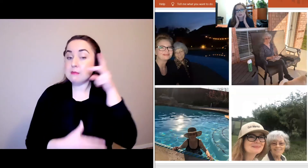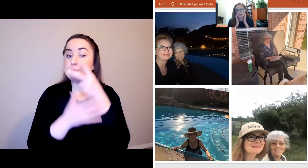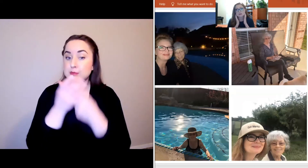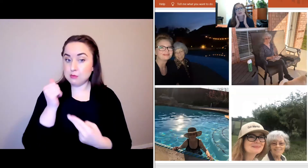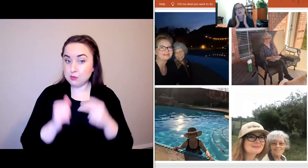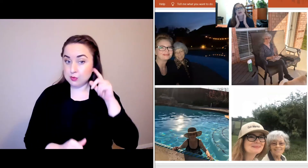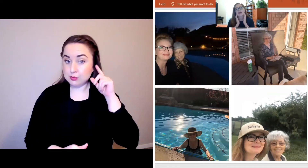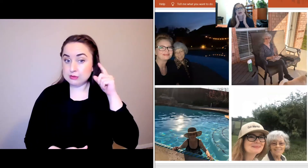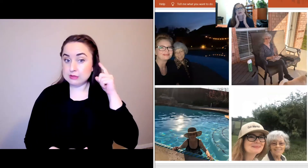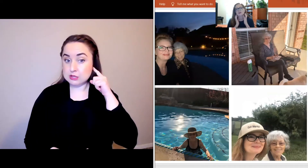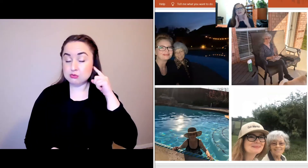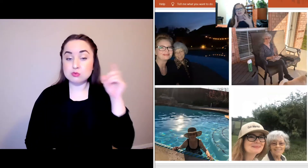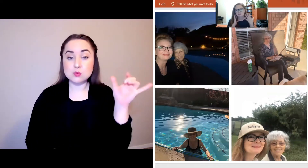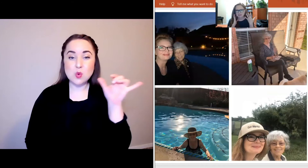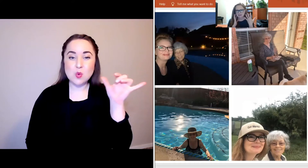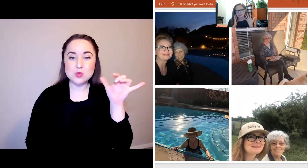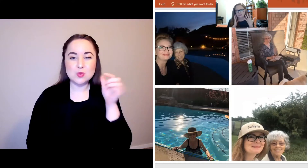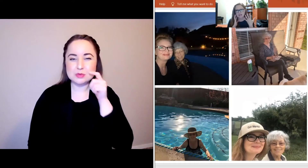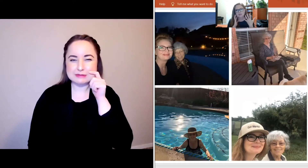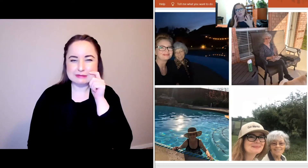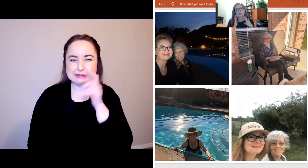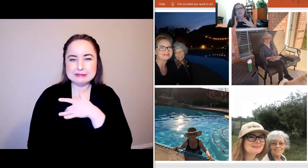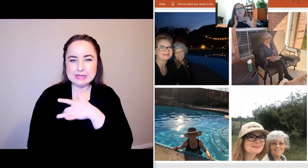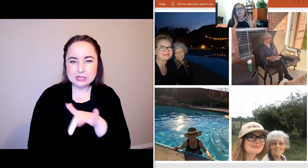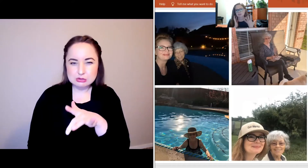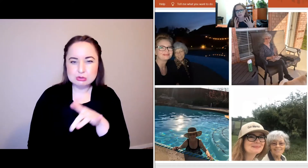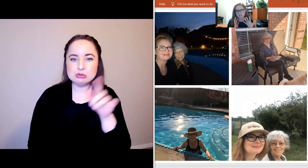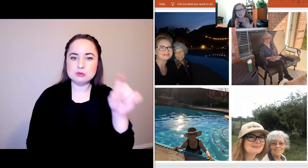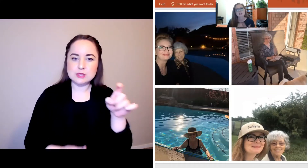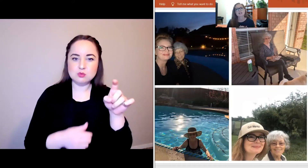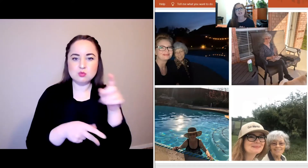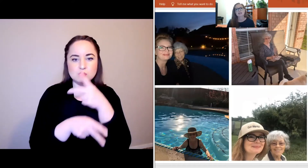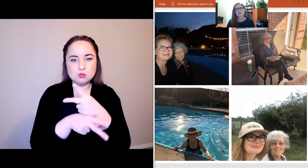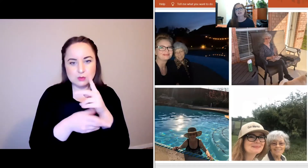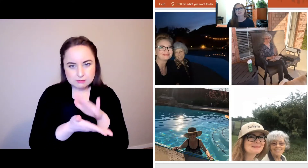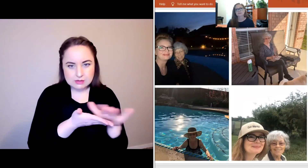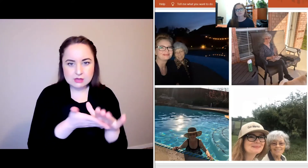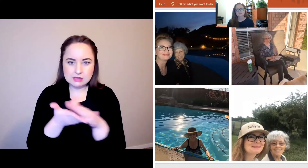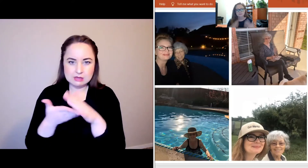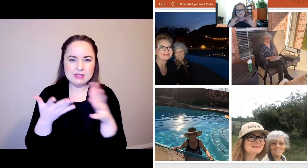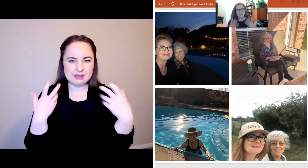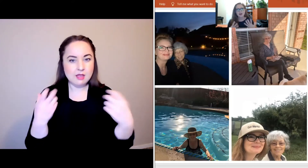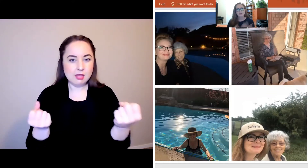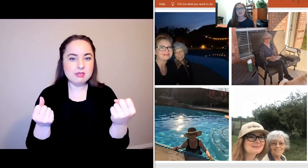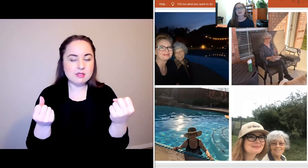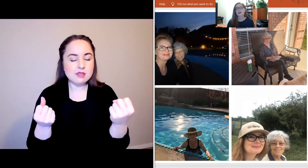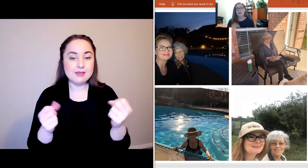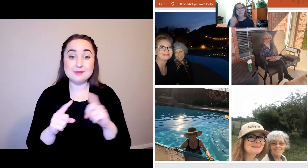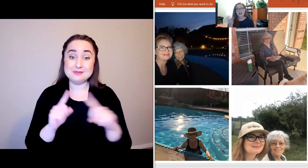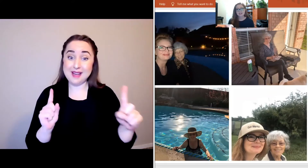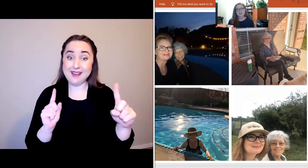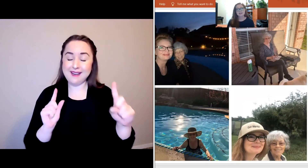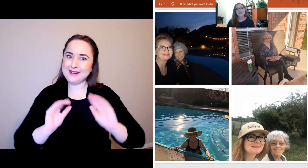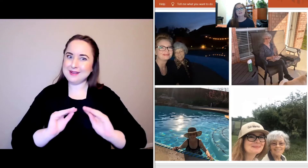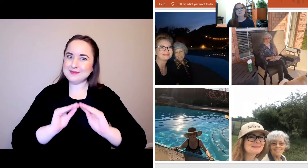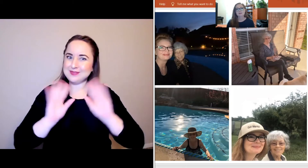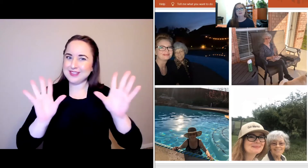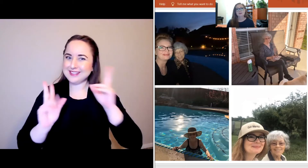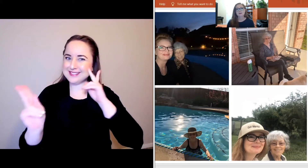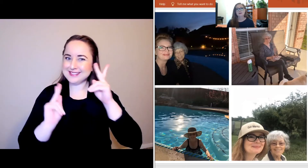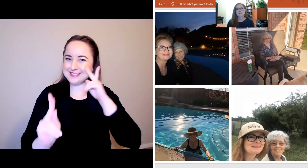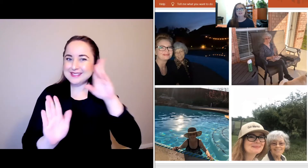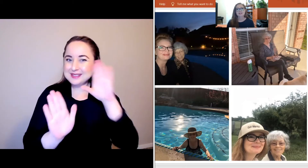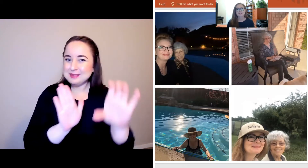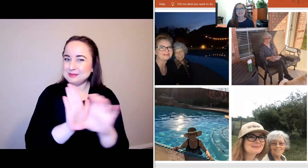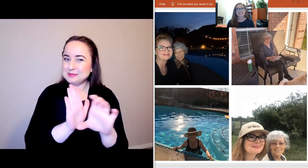ears, and her skin being so tender and keeping things clean and healthy. But as you can see from